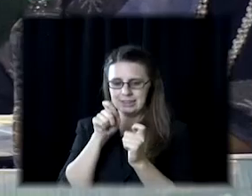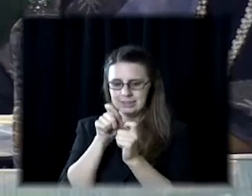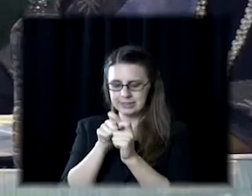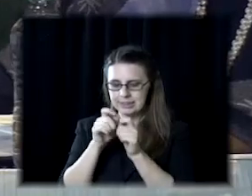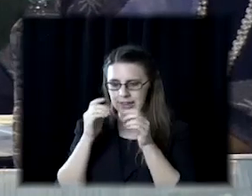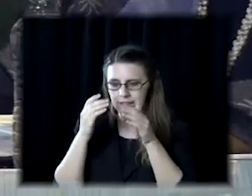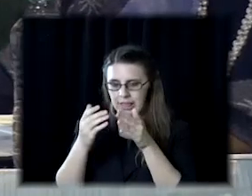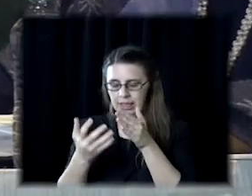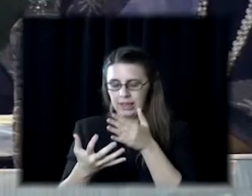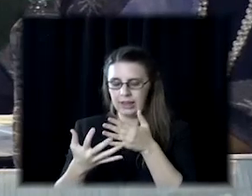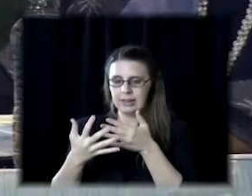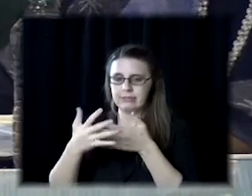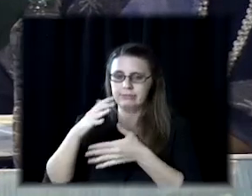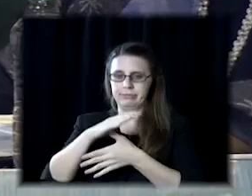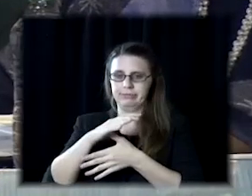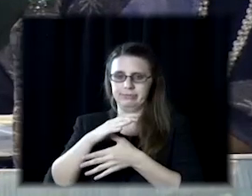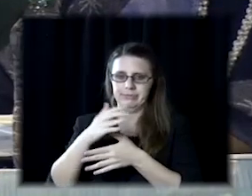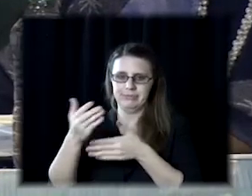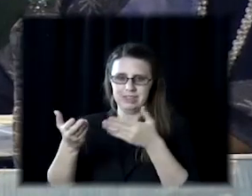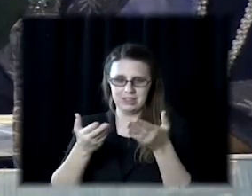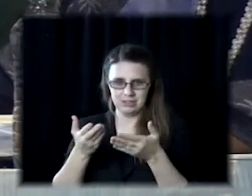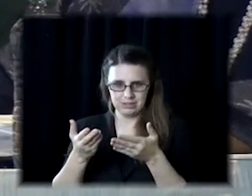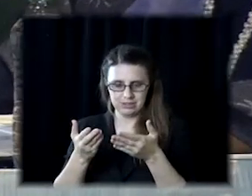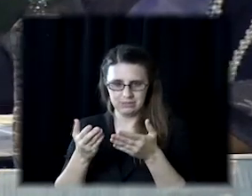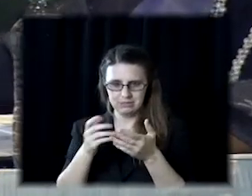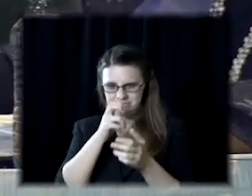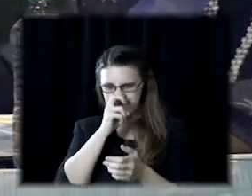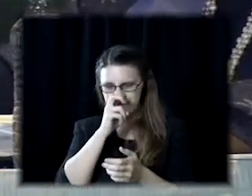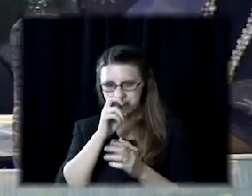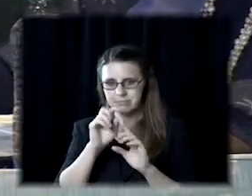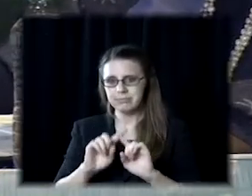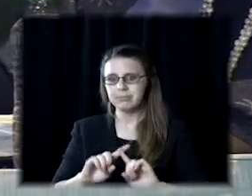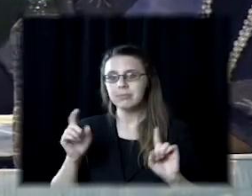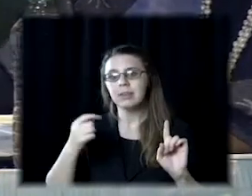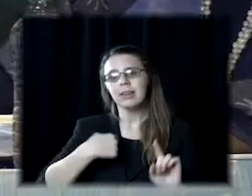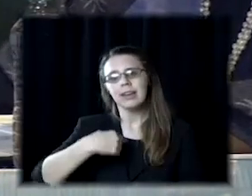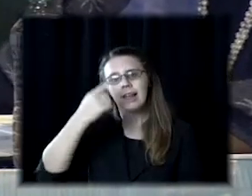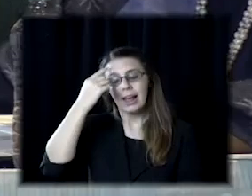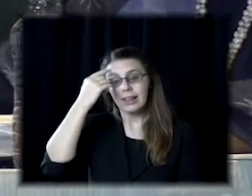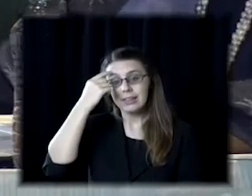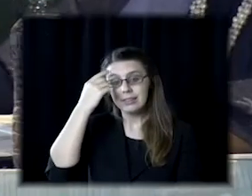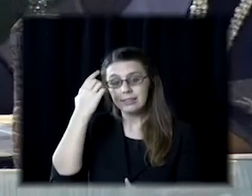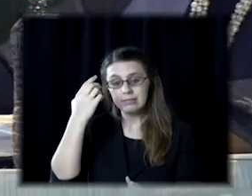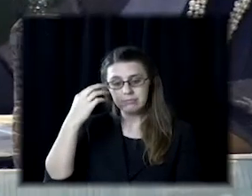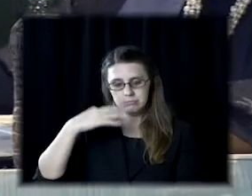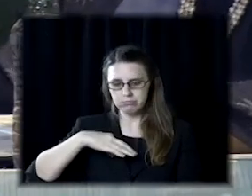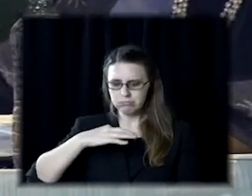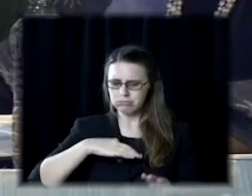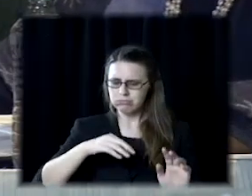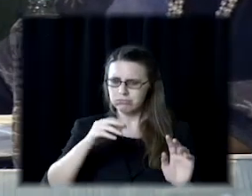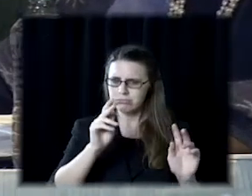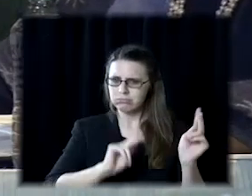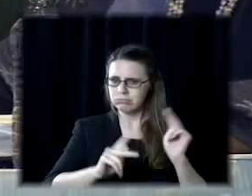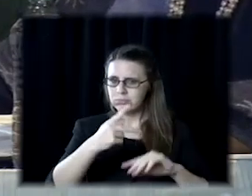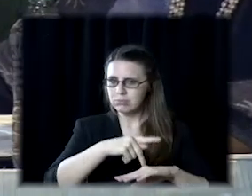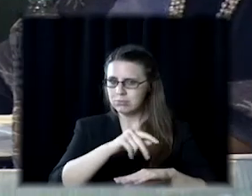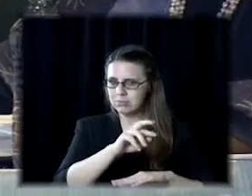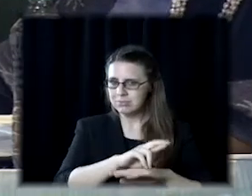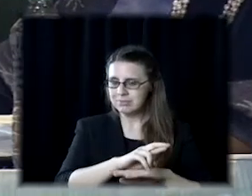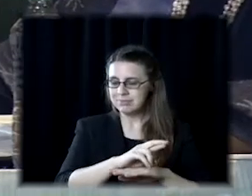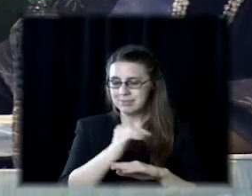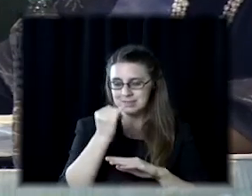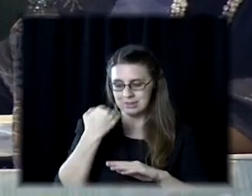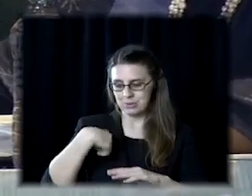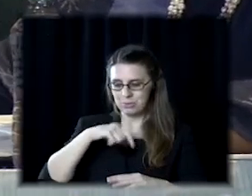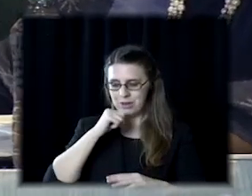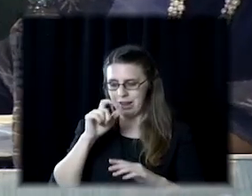nomenclature for that. I think it is in the benefit of the people of Puerto Rico, actually, not to define essential services,